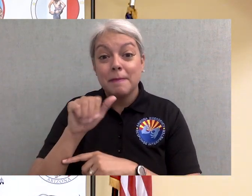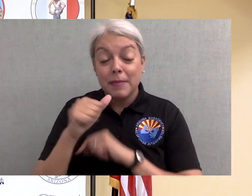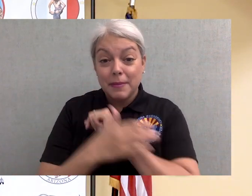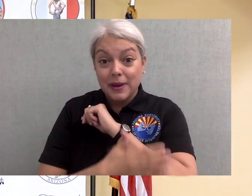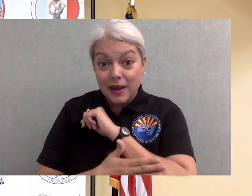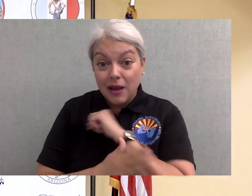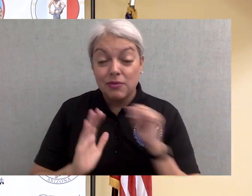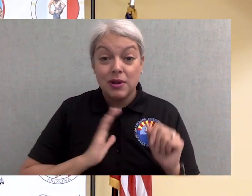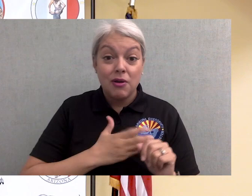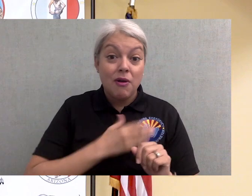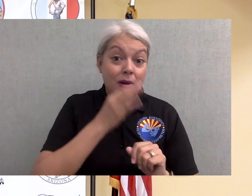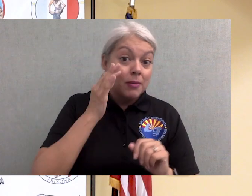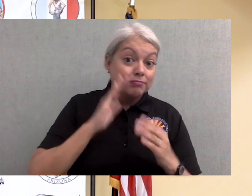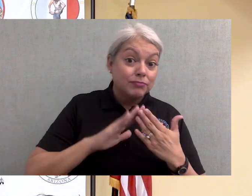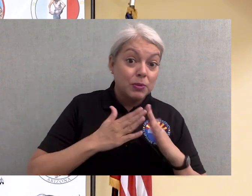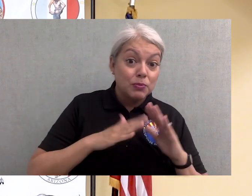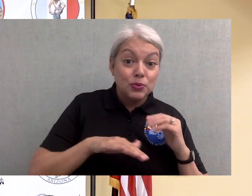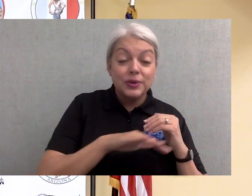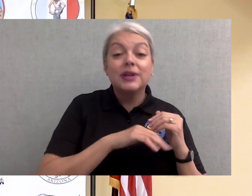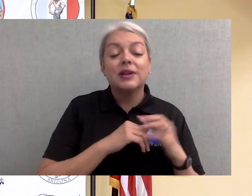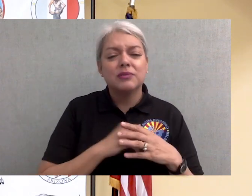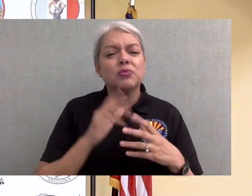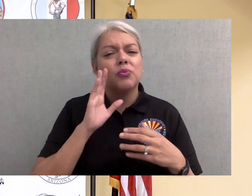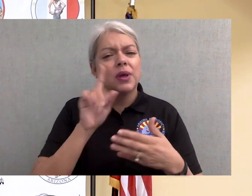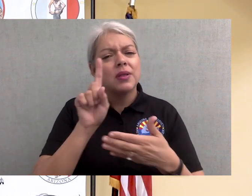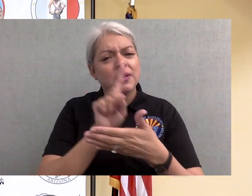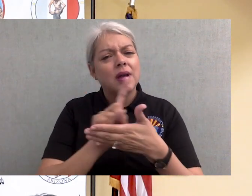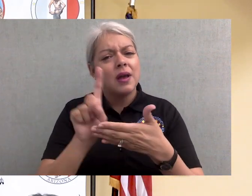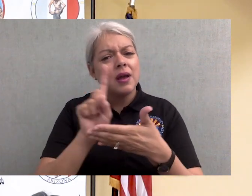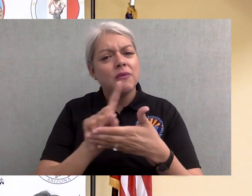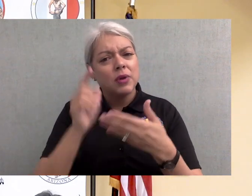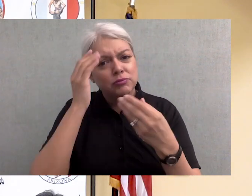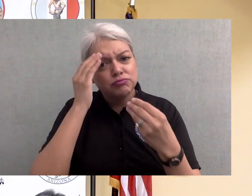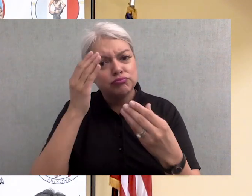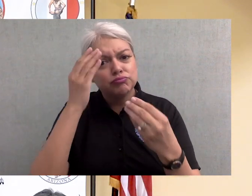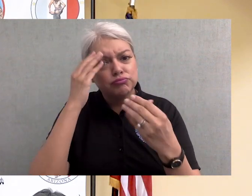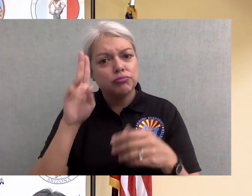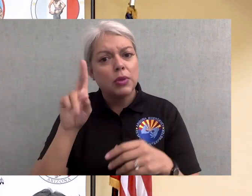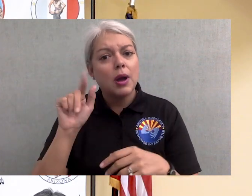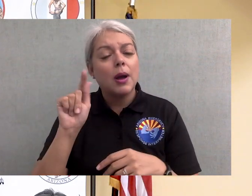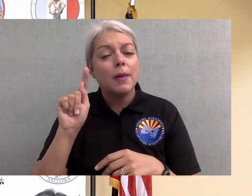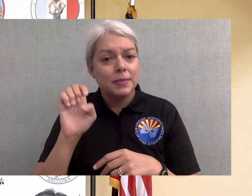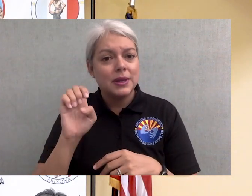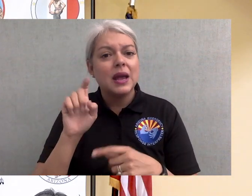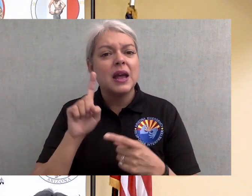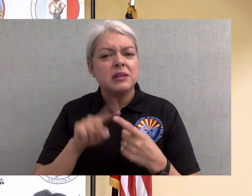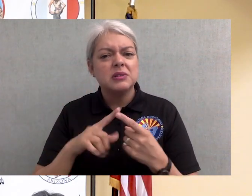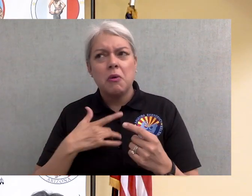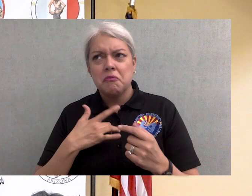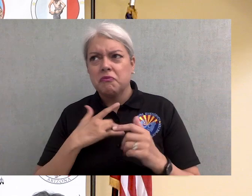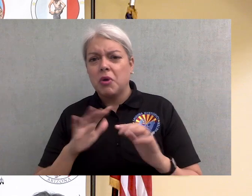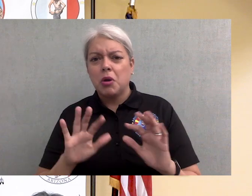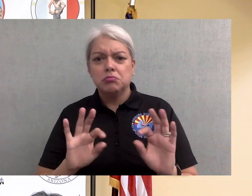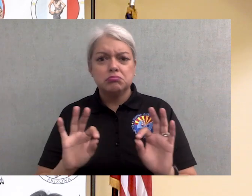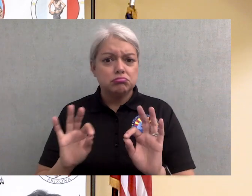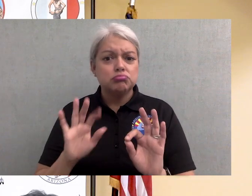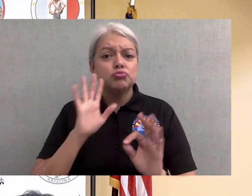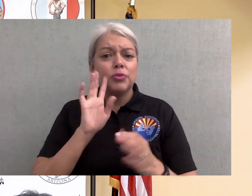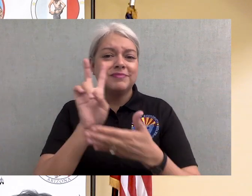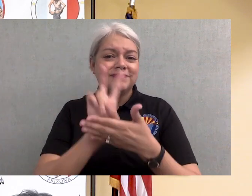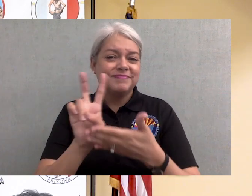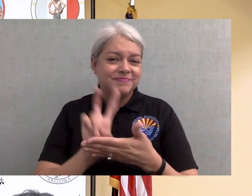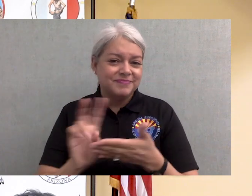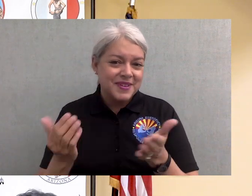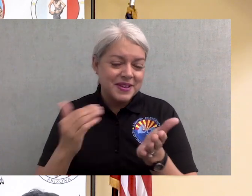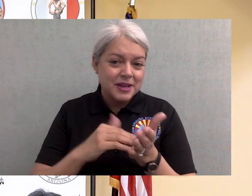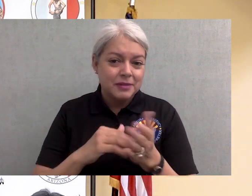you every week until we think it's necessary to go every other week again. So my name is Matus, the Tribal